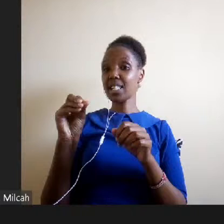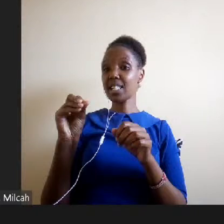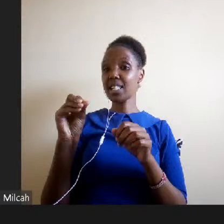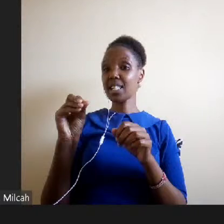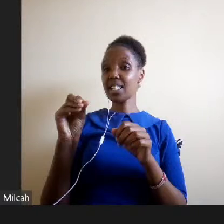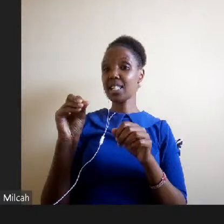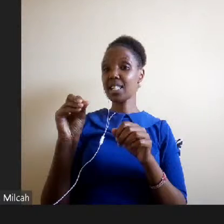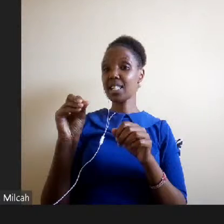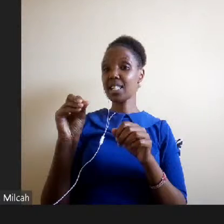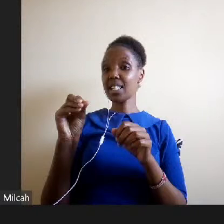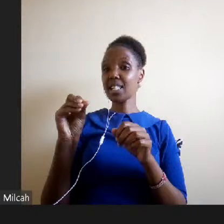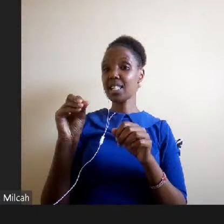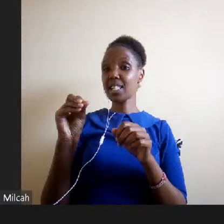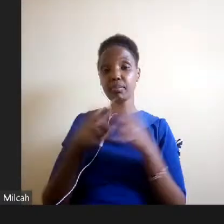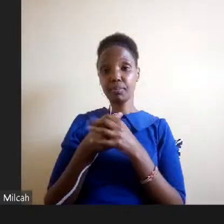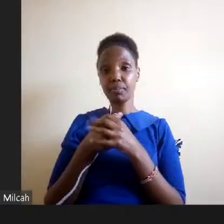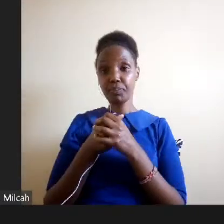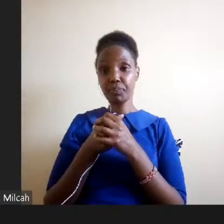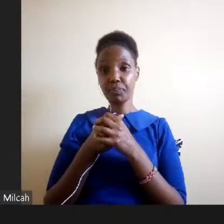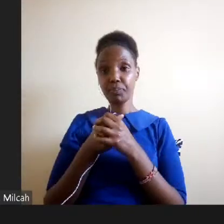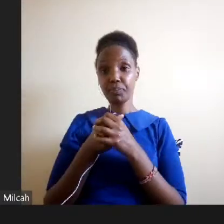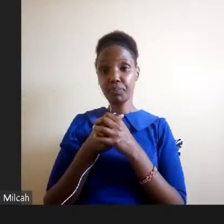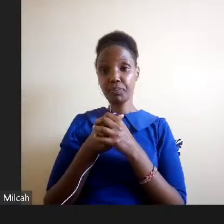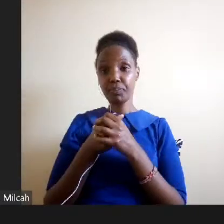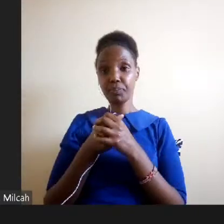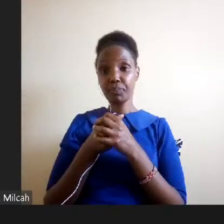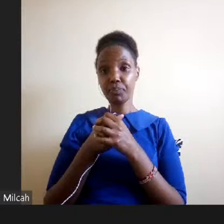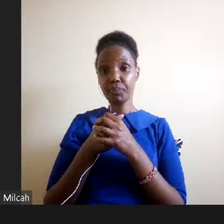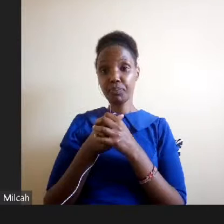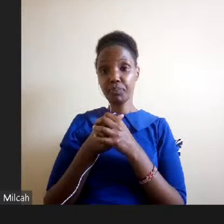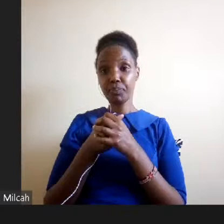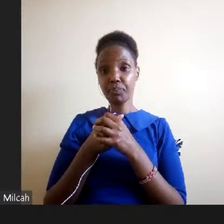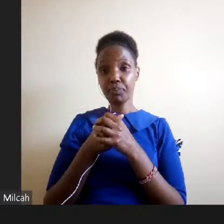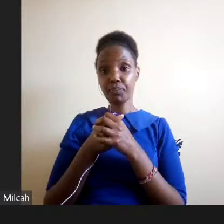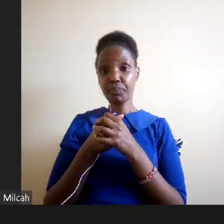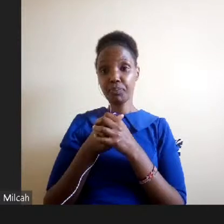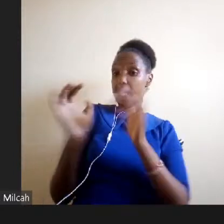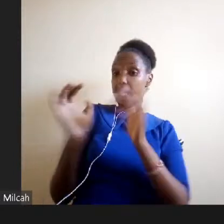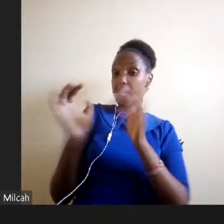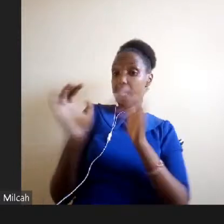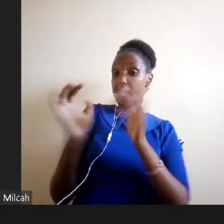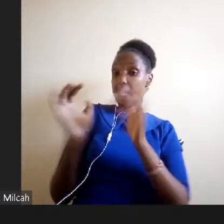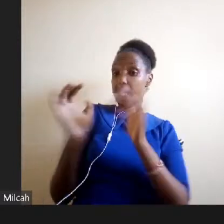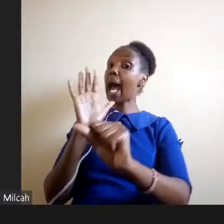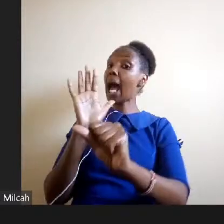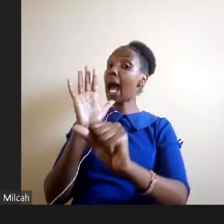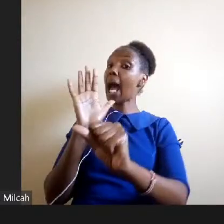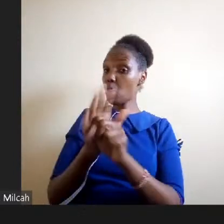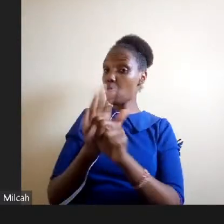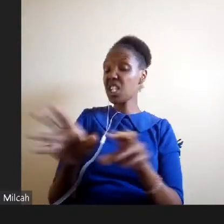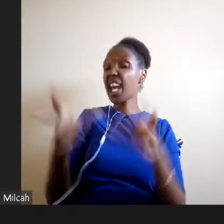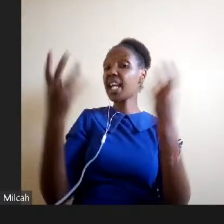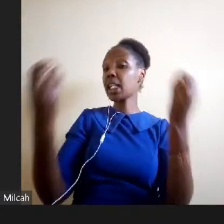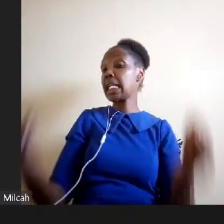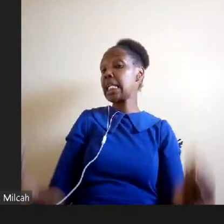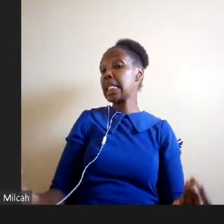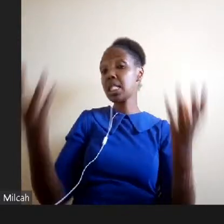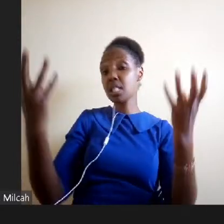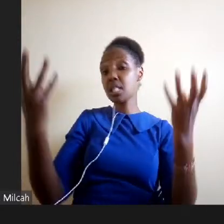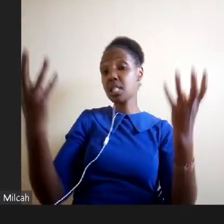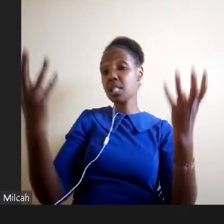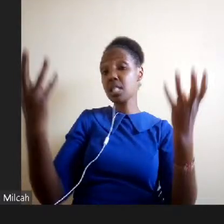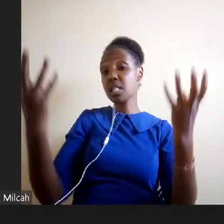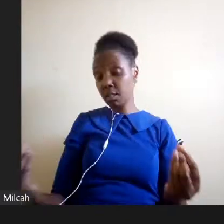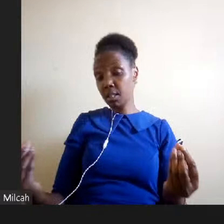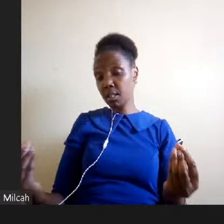internet-enabled devices, which makes our children have accessibility to these platforms. They have accessibility to the devices. So now